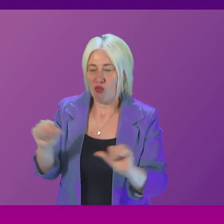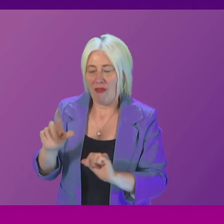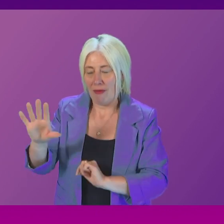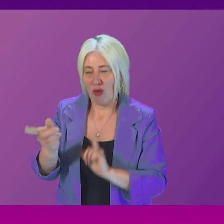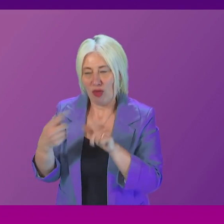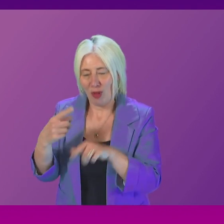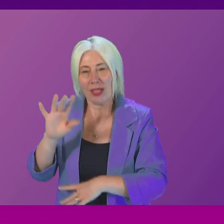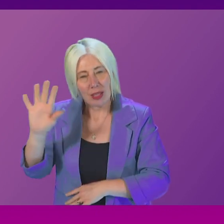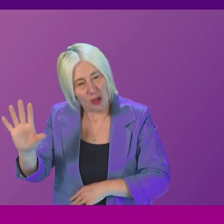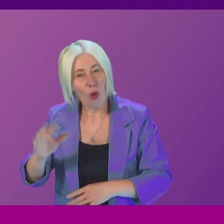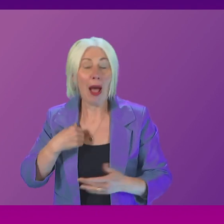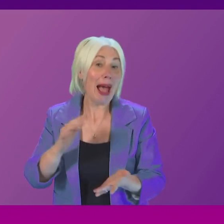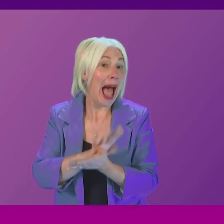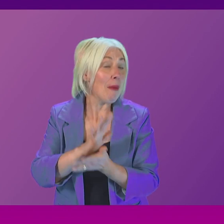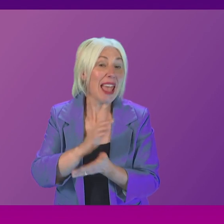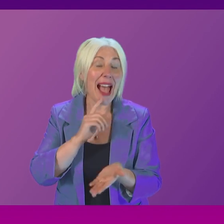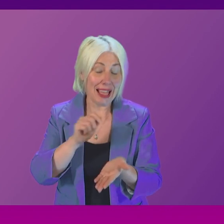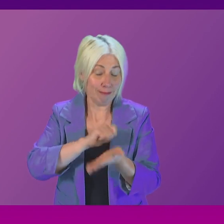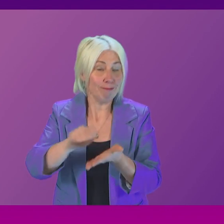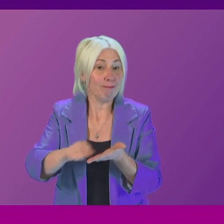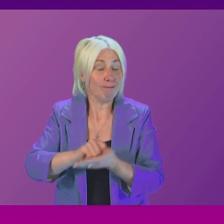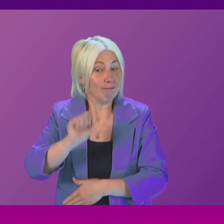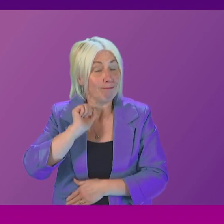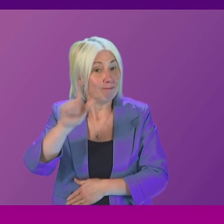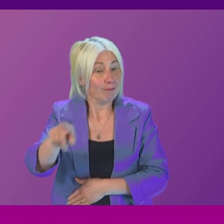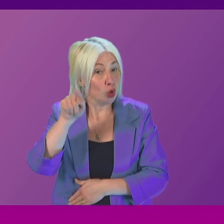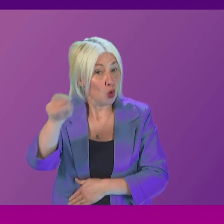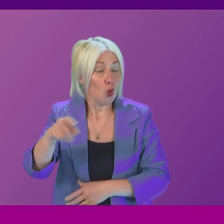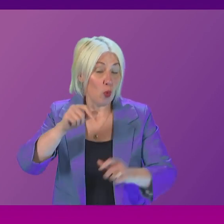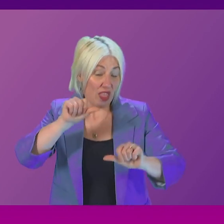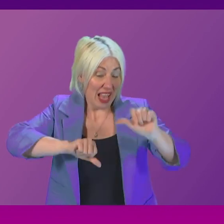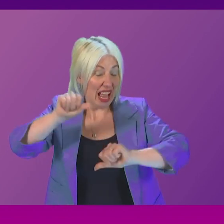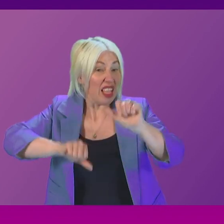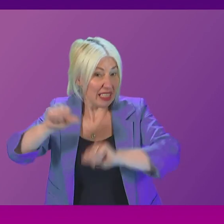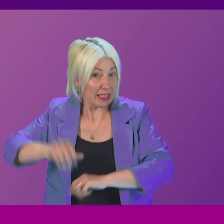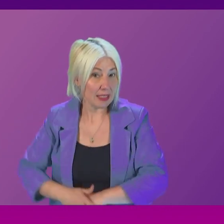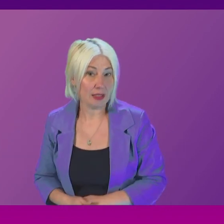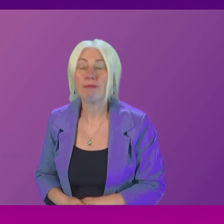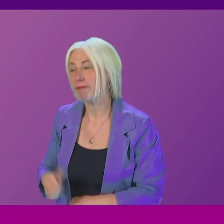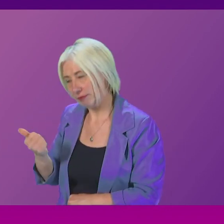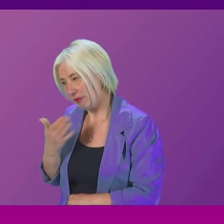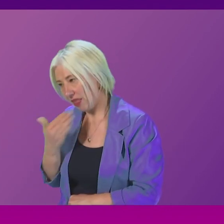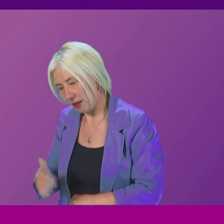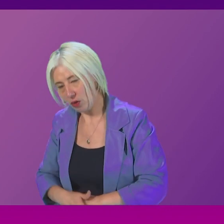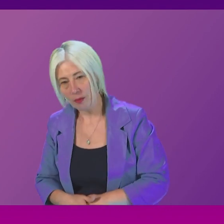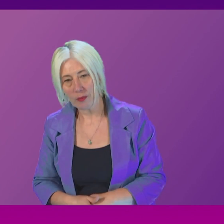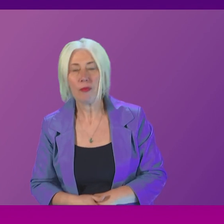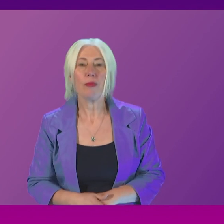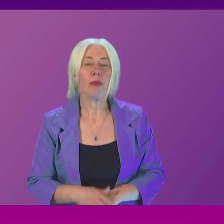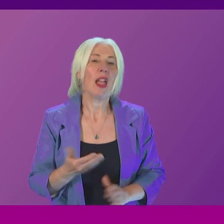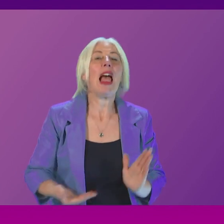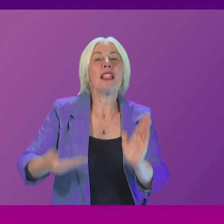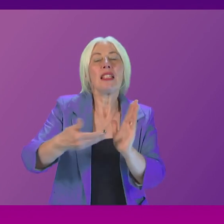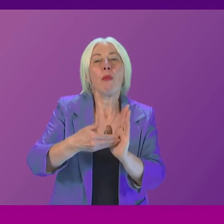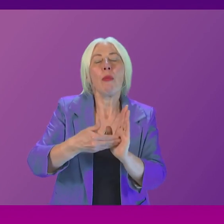I'm happy to get a written note with the detail of that analysis. Thank you, First Minister. I've got a brief supplementary